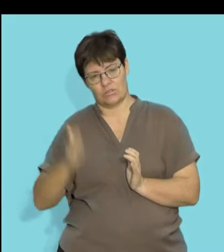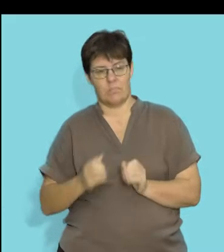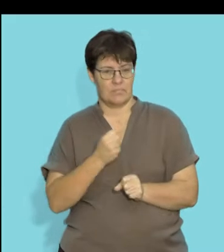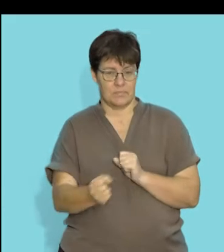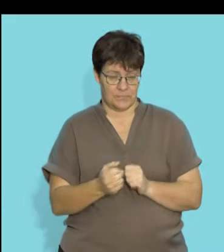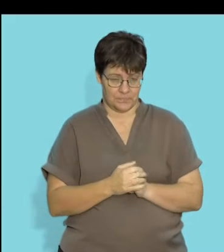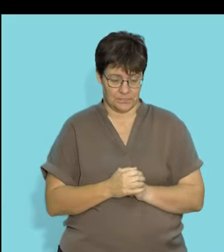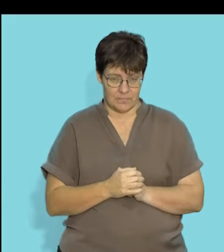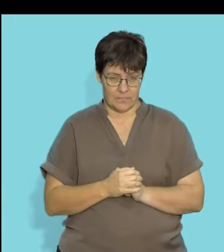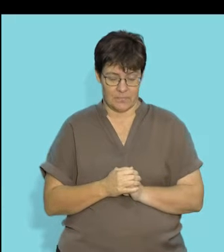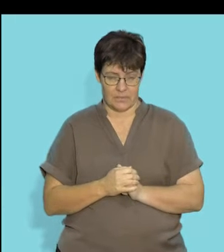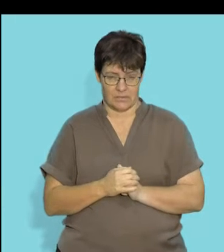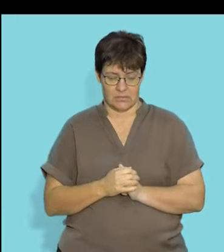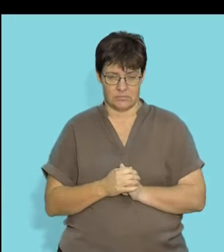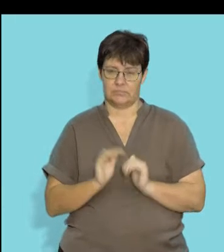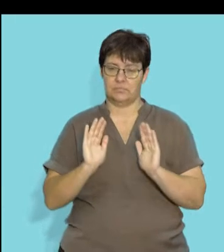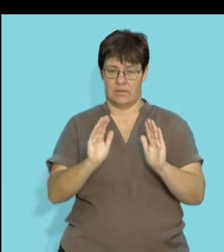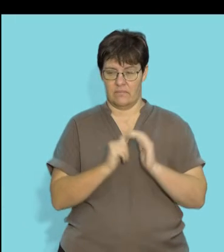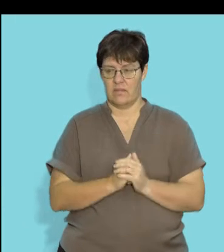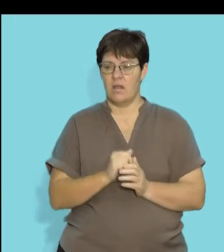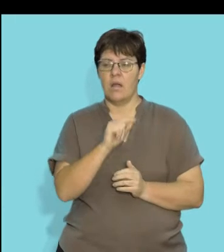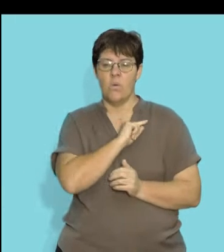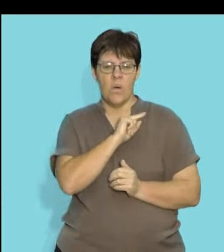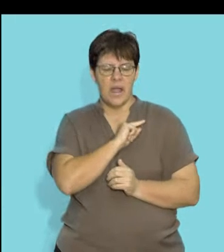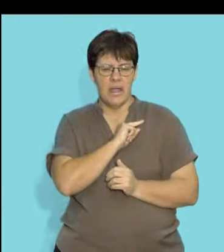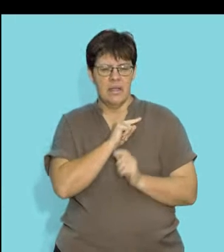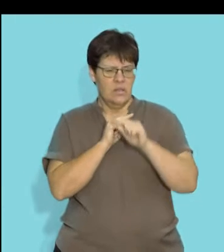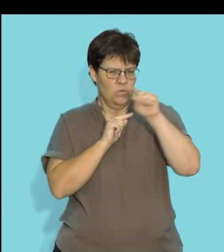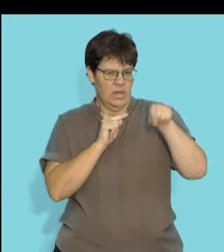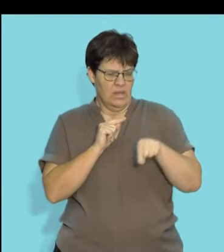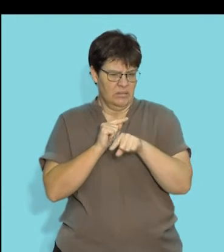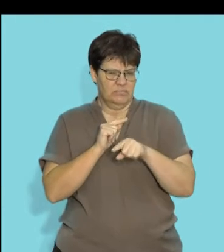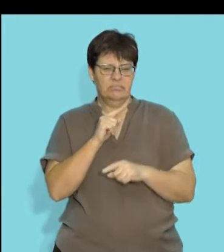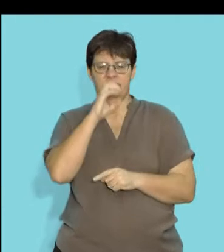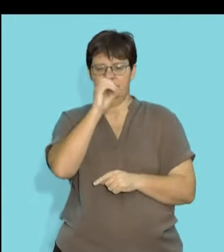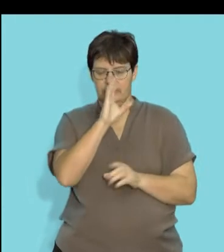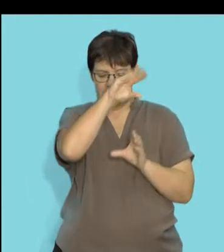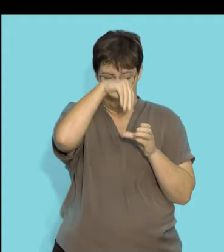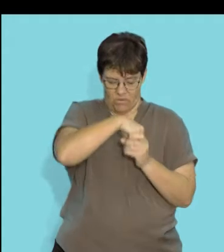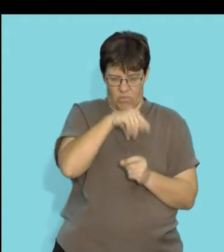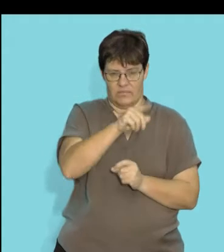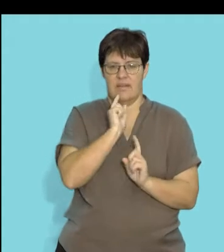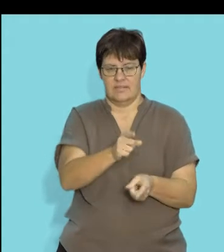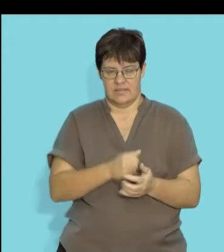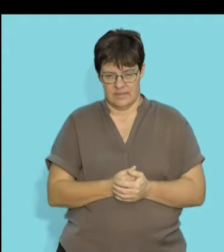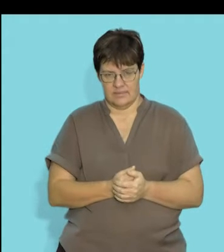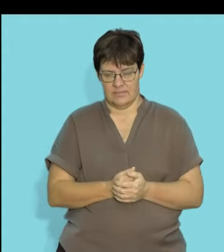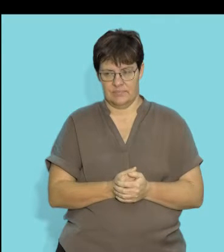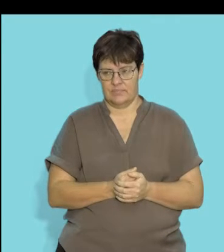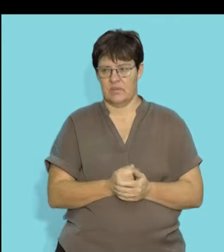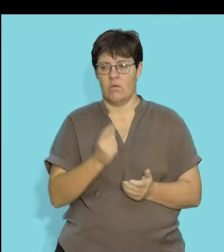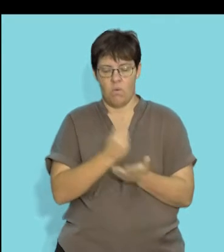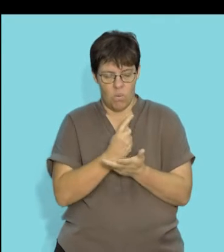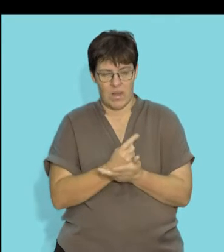is to infinity. And then you leave it like that. Why this is a square bracket is because 0 is part of